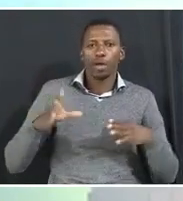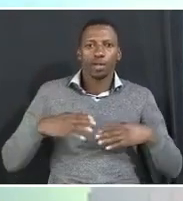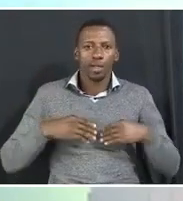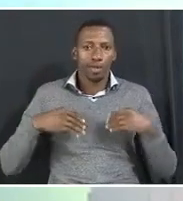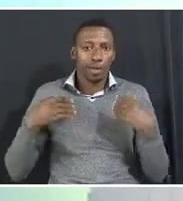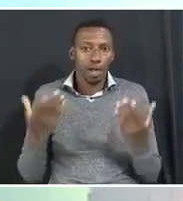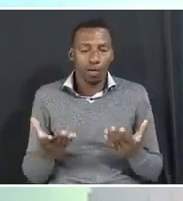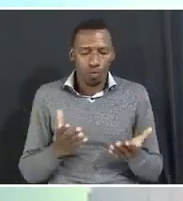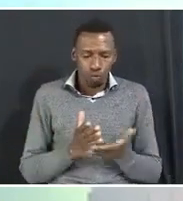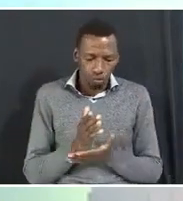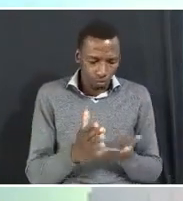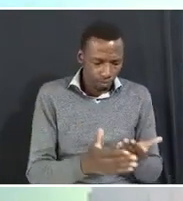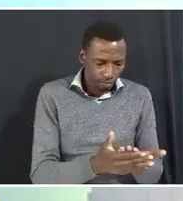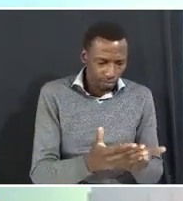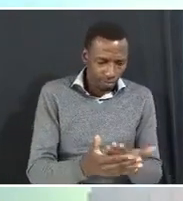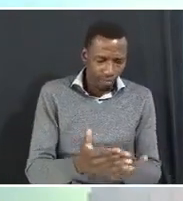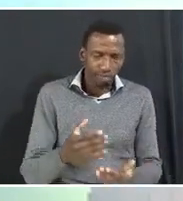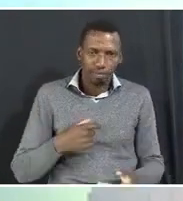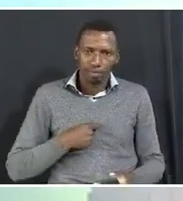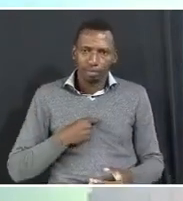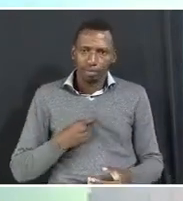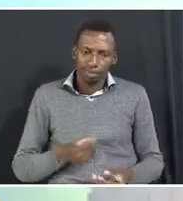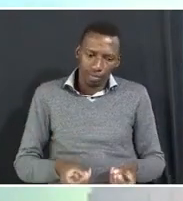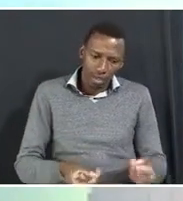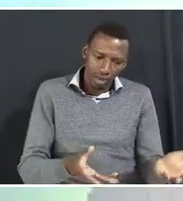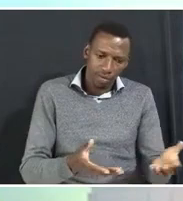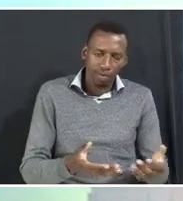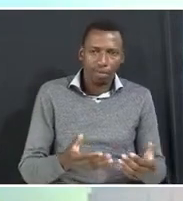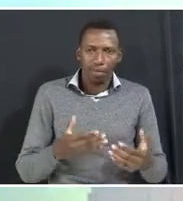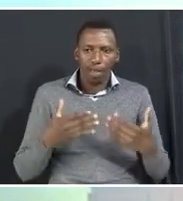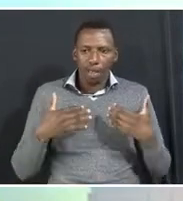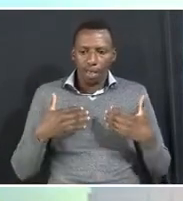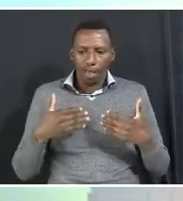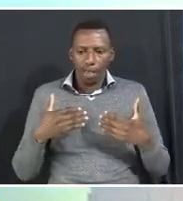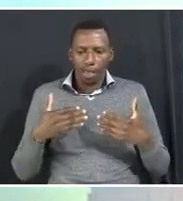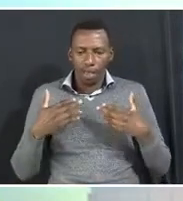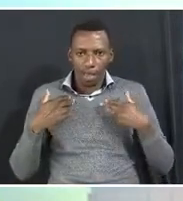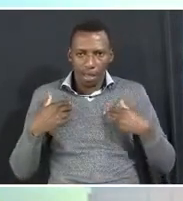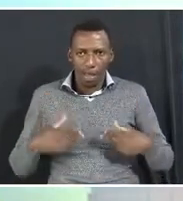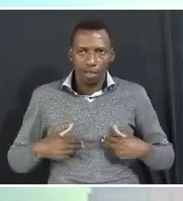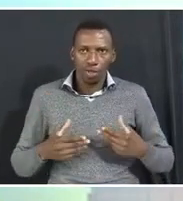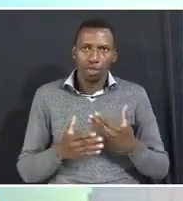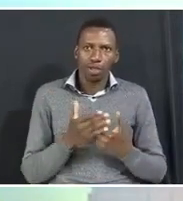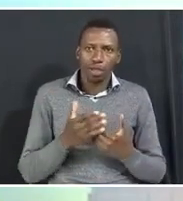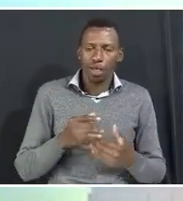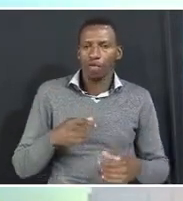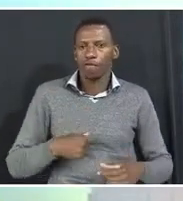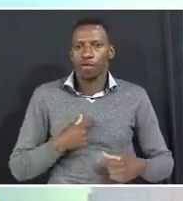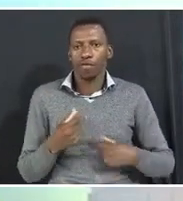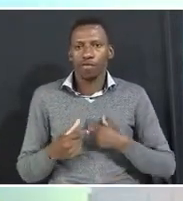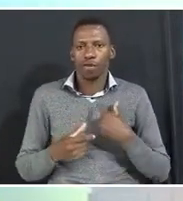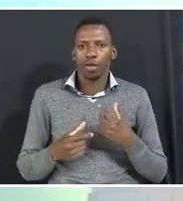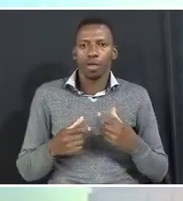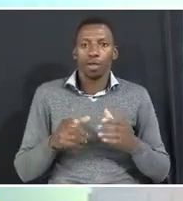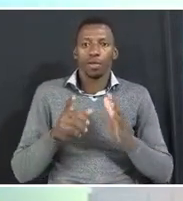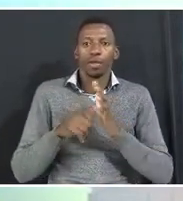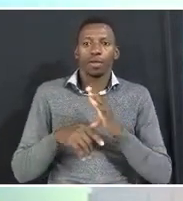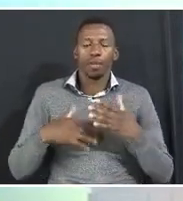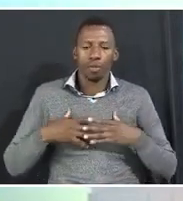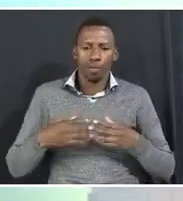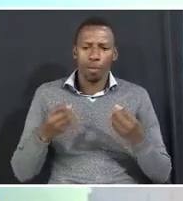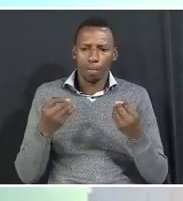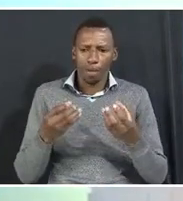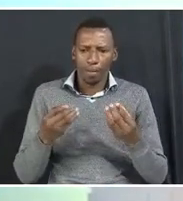by hospitality, clothing, health cares, and visitations. And ultimately, many people begin to come in. I'm